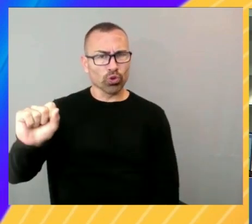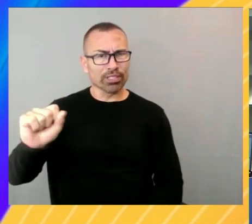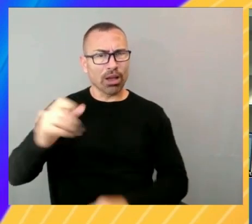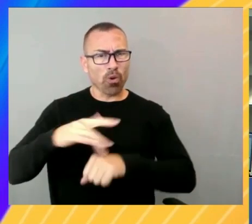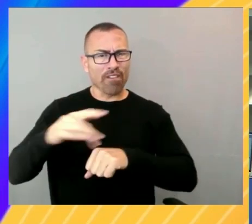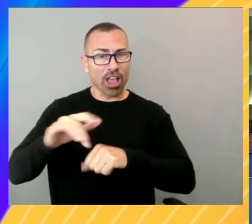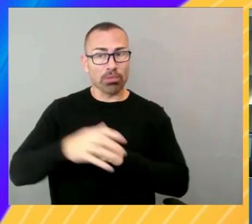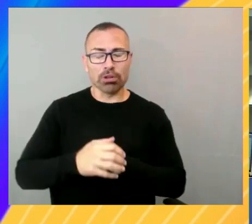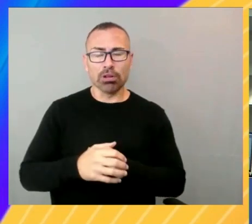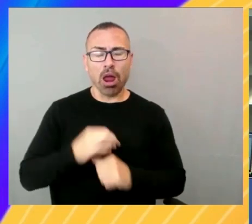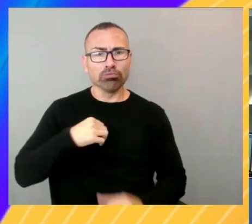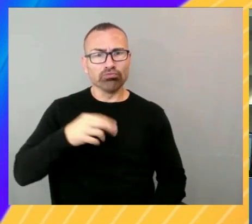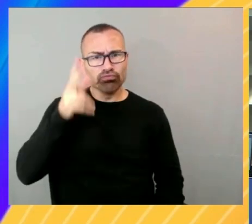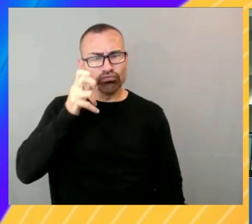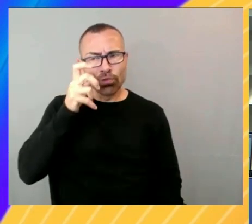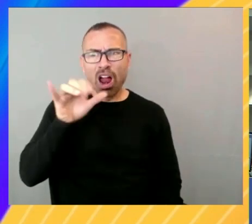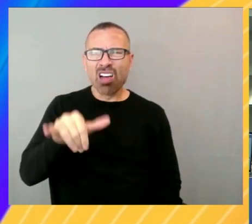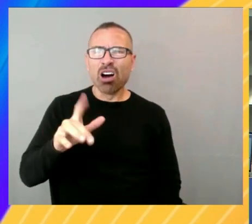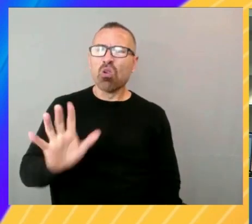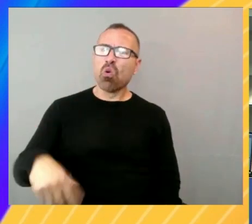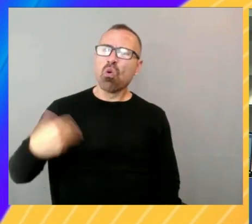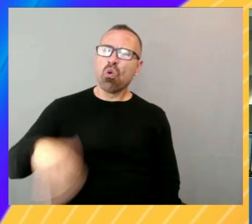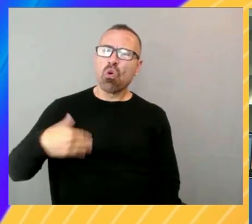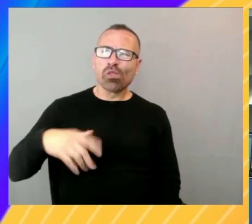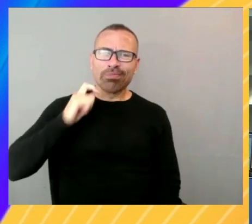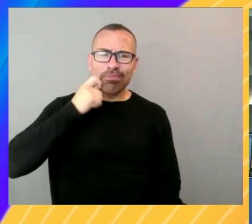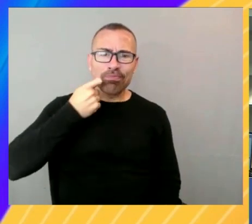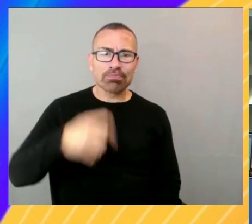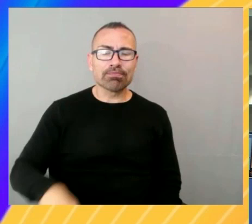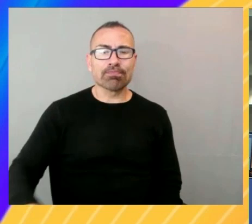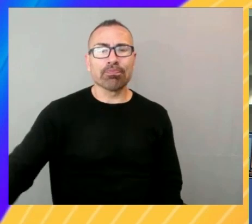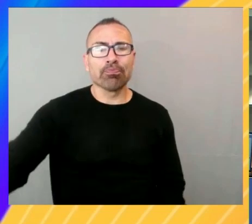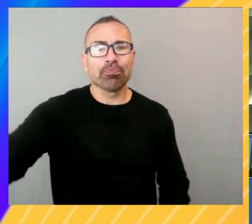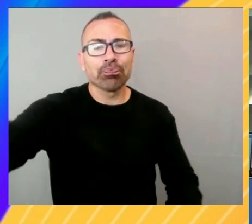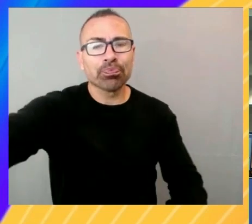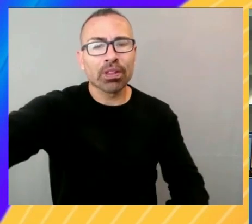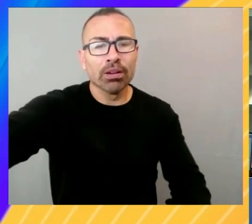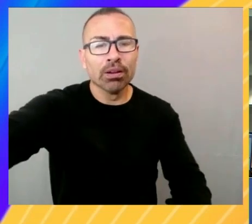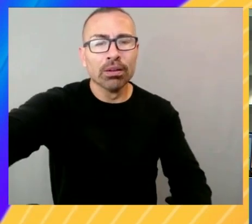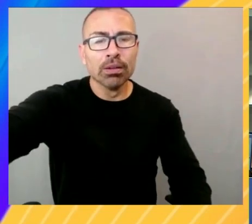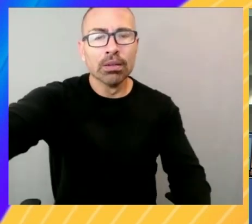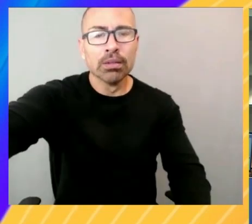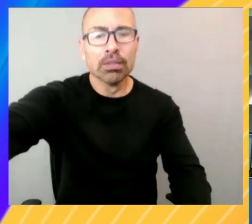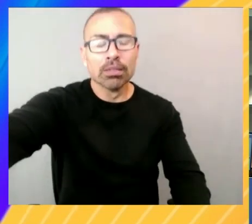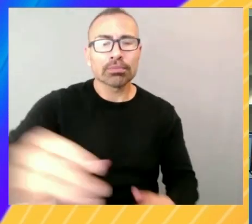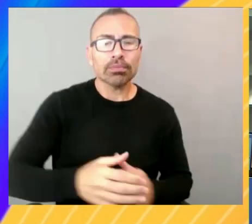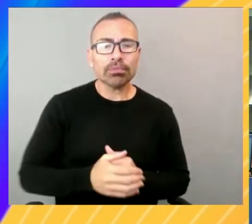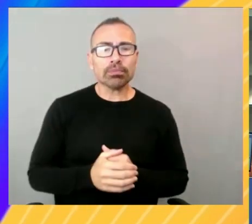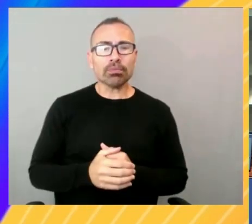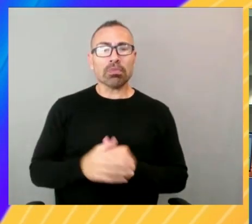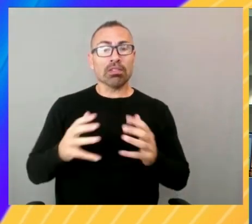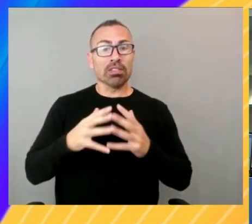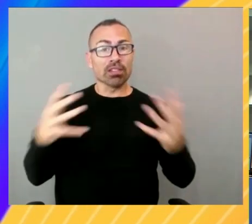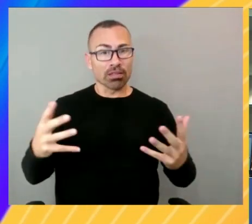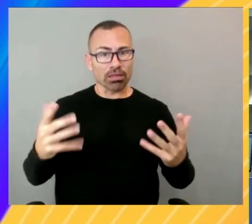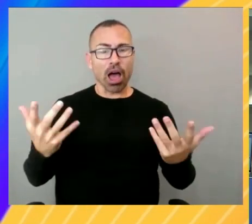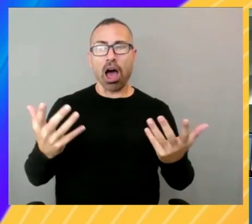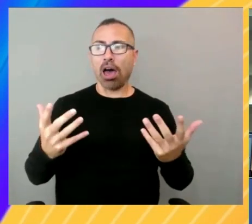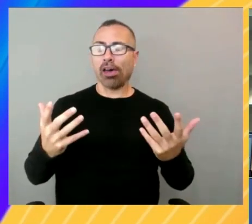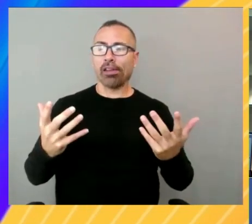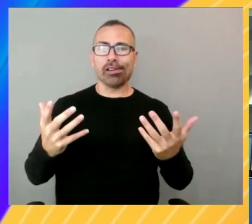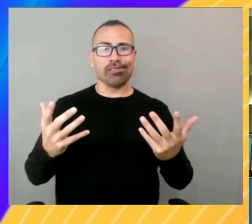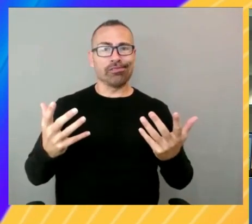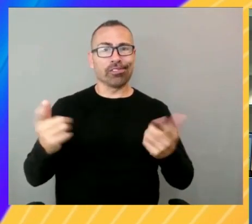Yeah, I imagine there's a lot of conversations where we have to let customers know that there's a lot of controls that you can inherit now from